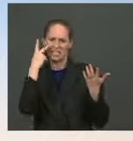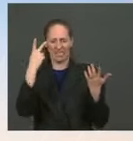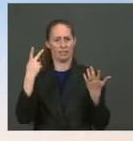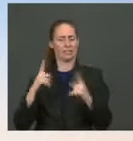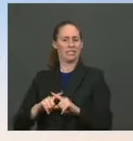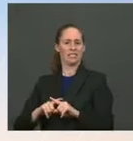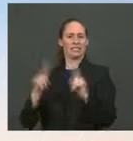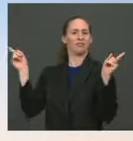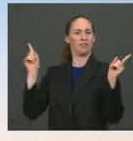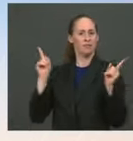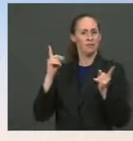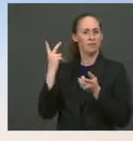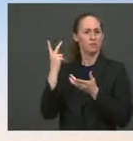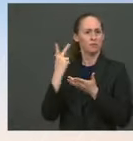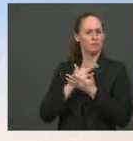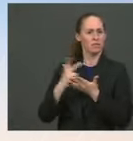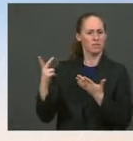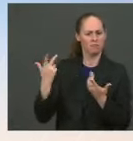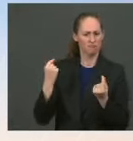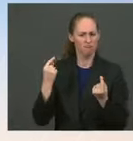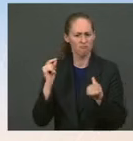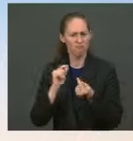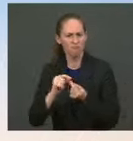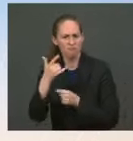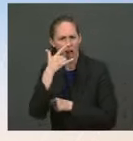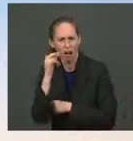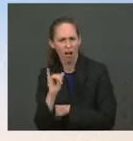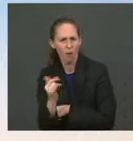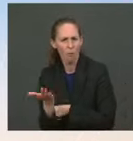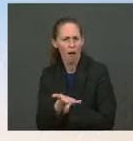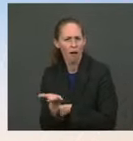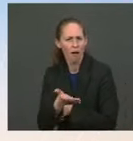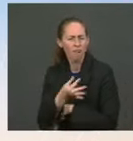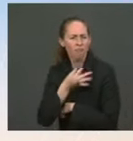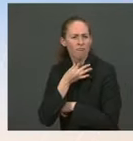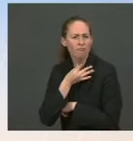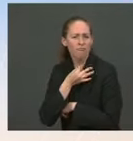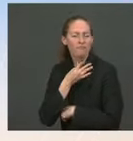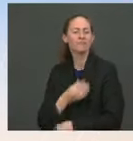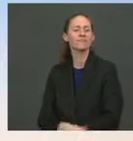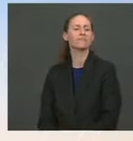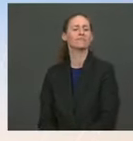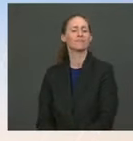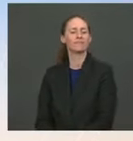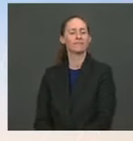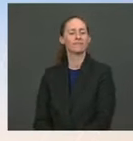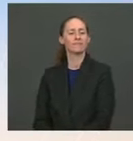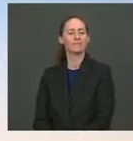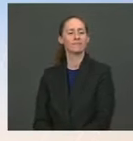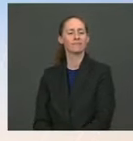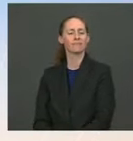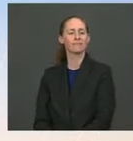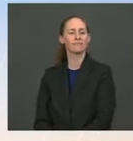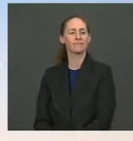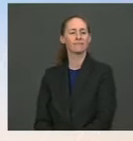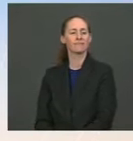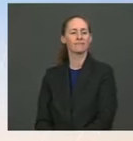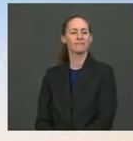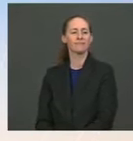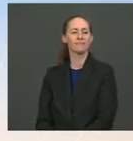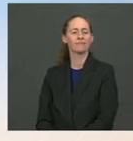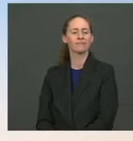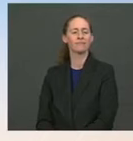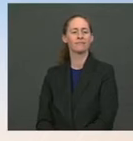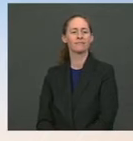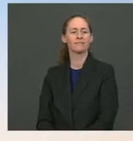we expect to see happen that quickly? And is there a risk that he and other administration actors are overpromising at